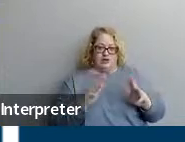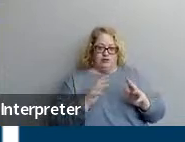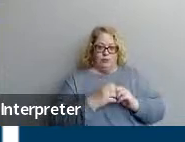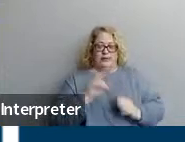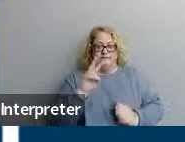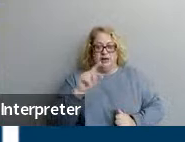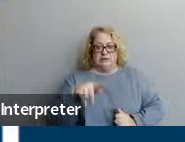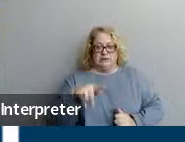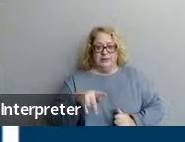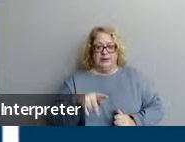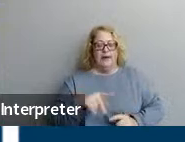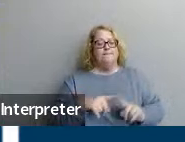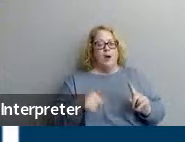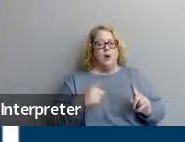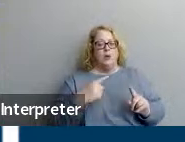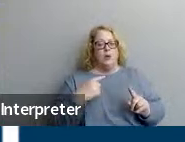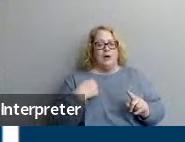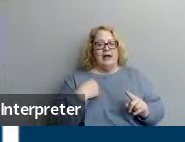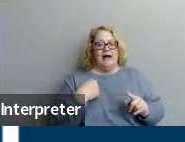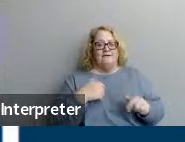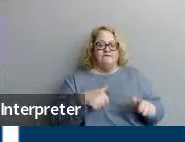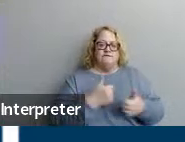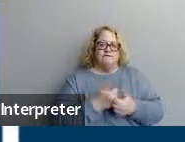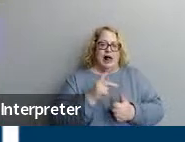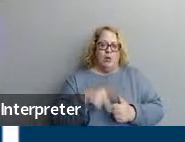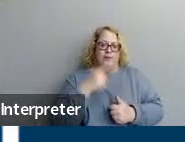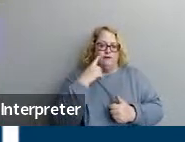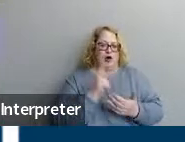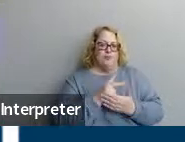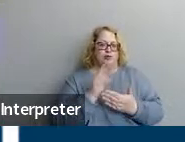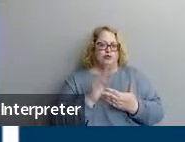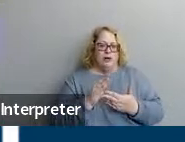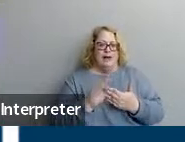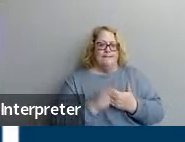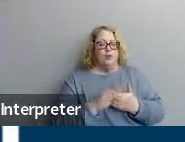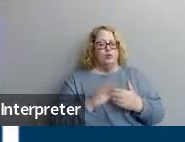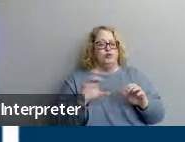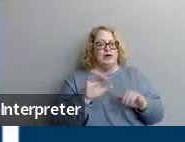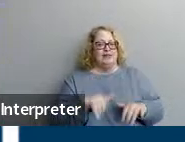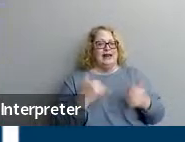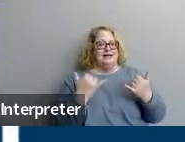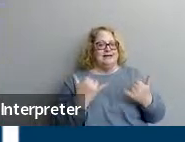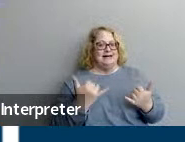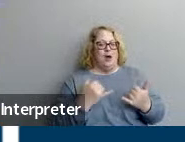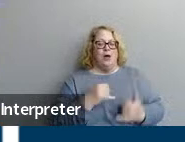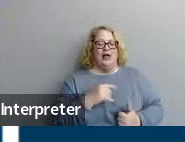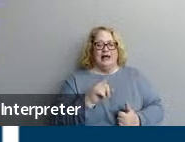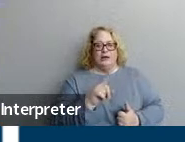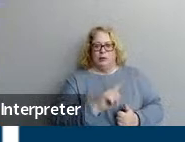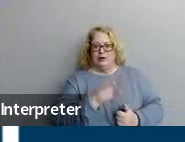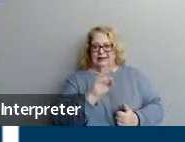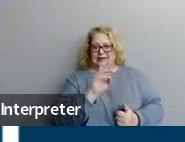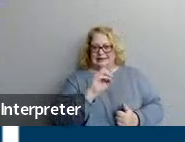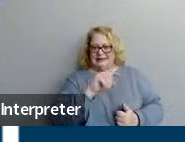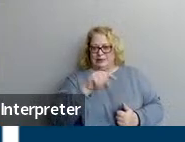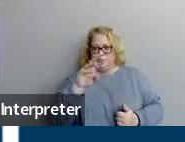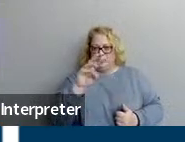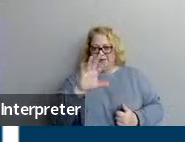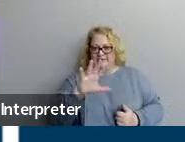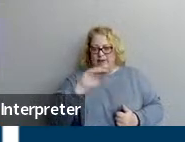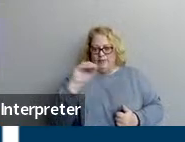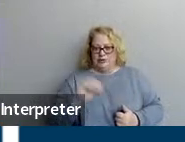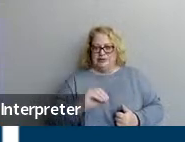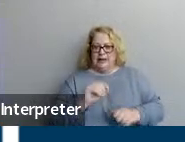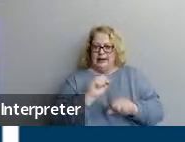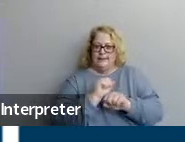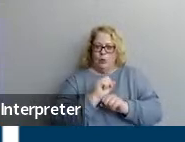conduct follow-up for our programmatic purposes. And so we're in the midst of that follow-up right now, which is where that 60 to 65% employment rate